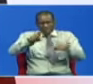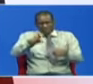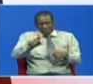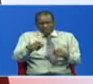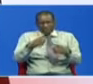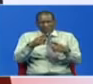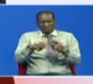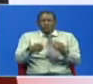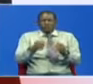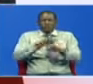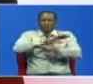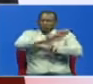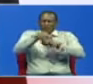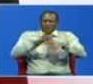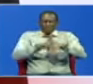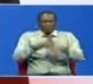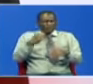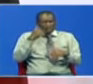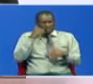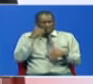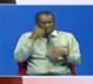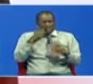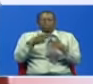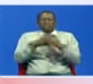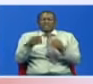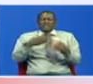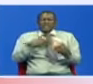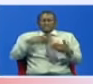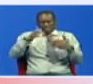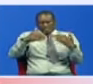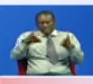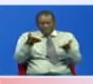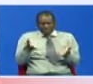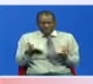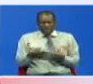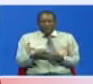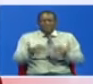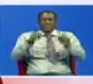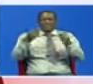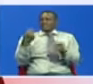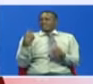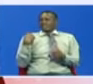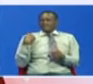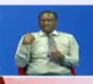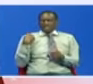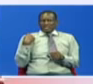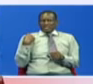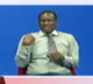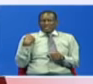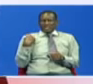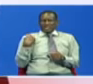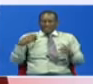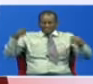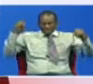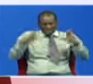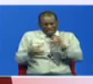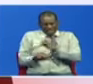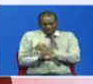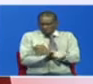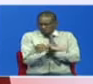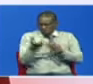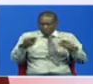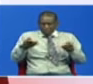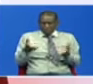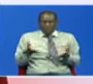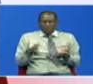period of the disease, then you develop the symptoms. Yesterday, I clearly articulated to you people here